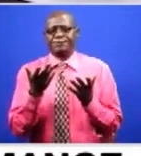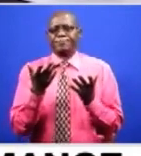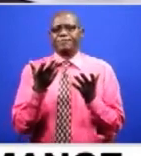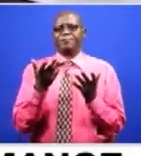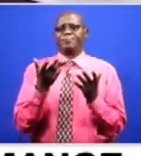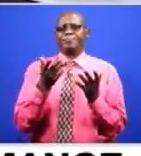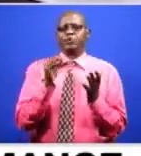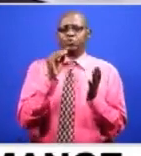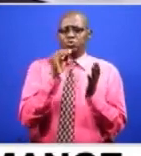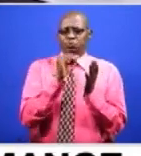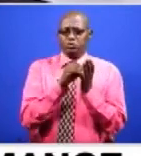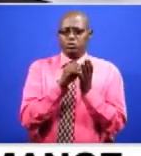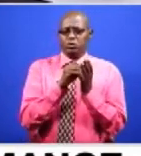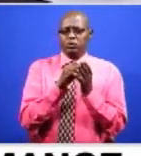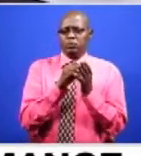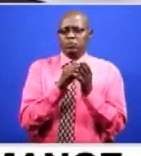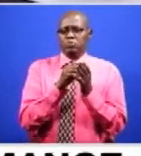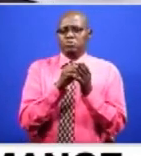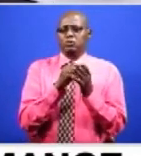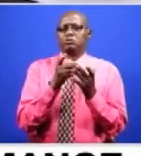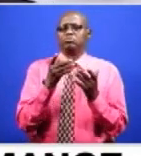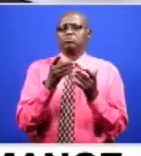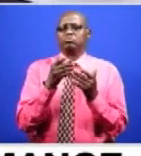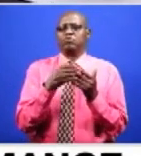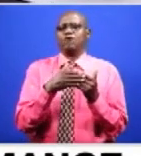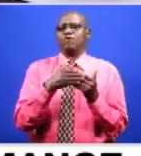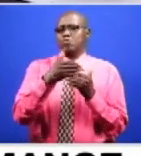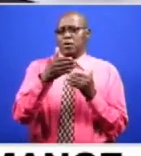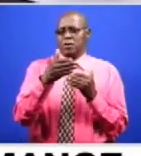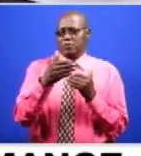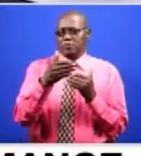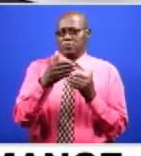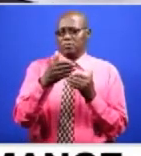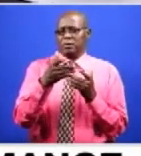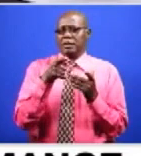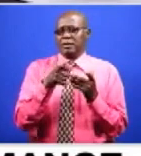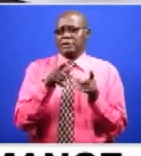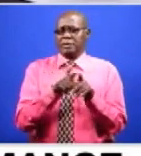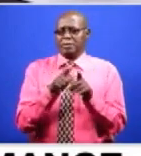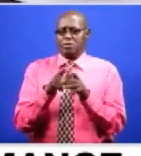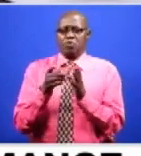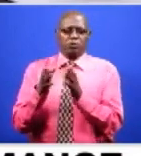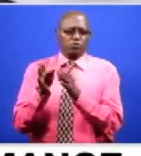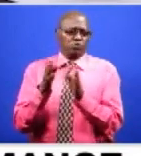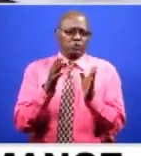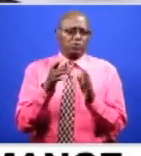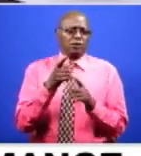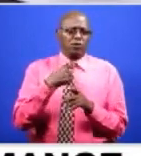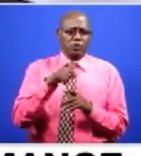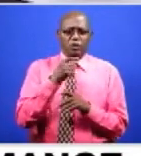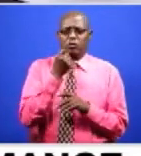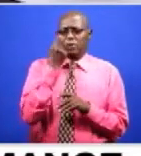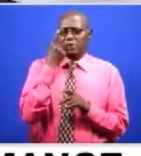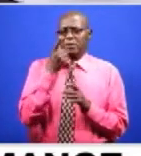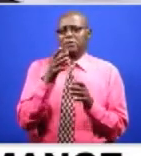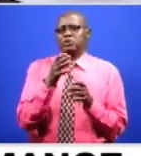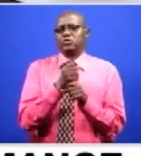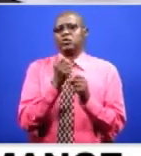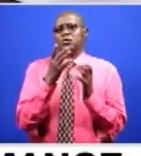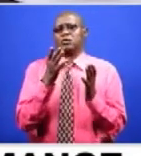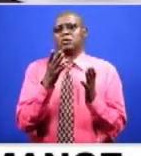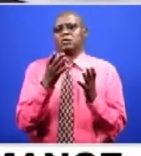putting forward, moving forward, especially as we recover from COVID. But also it's an opportunity for us to understand where is the stakeholder,